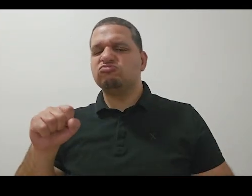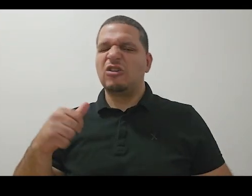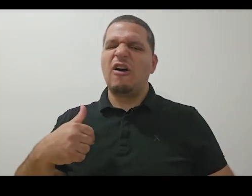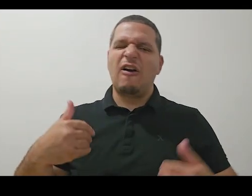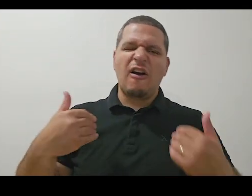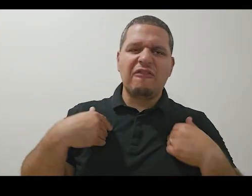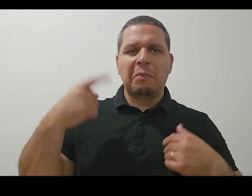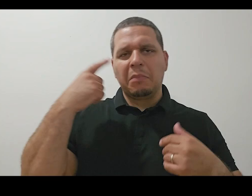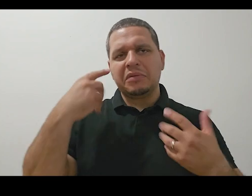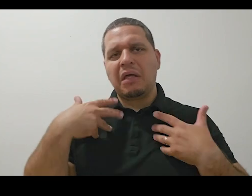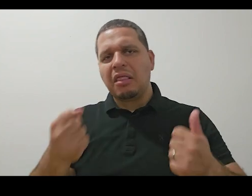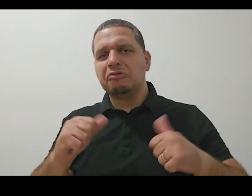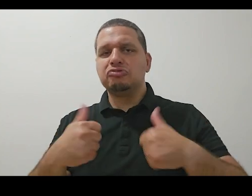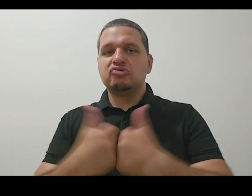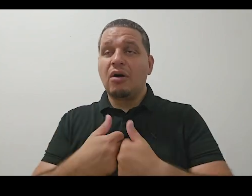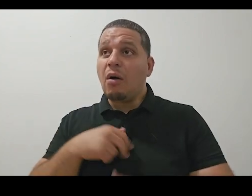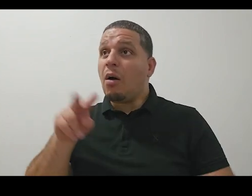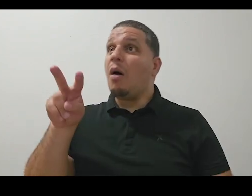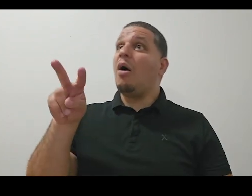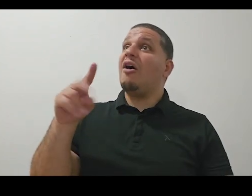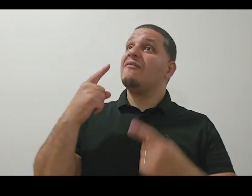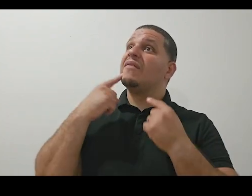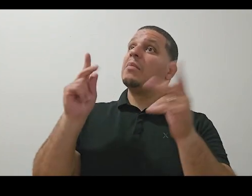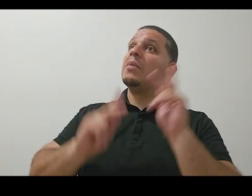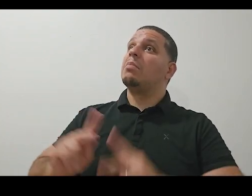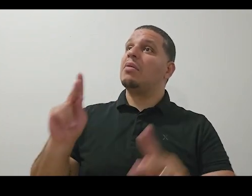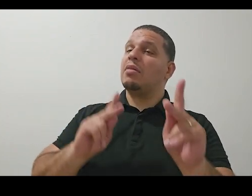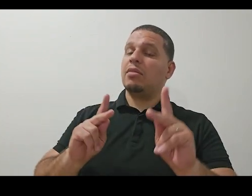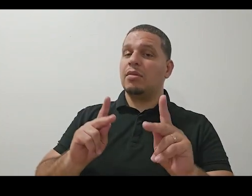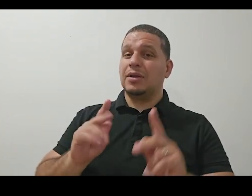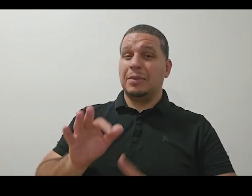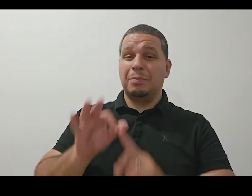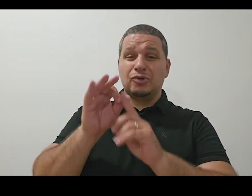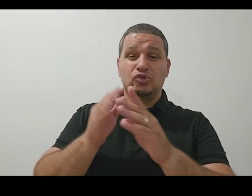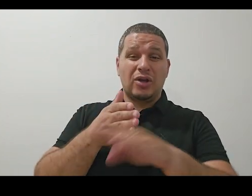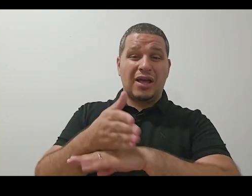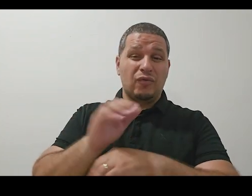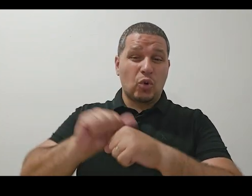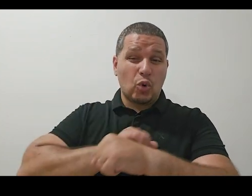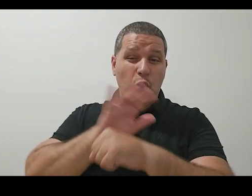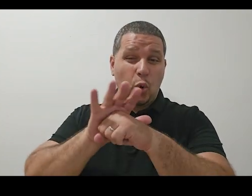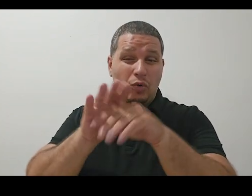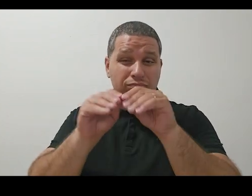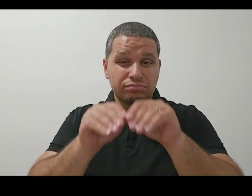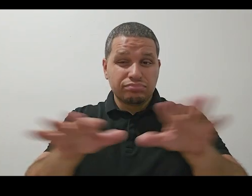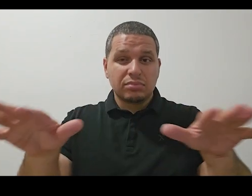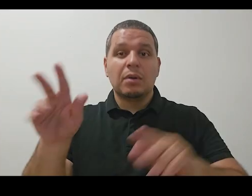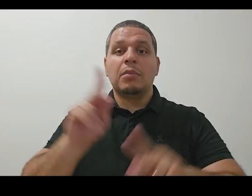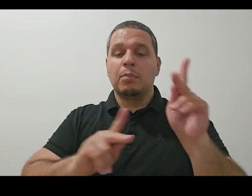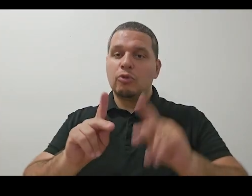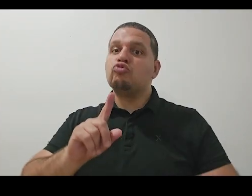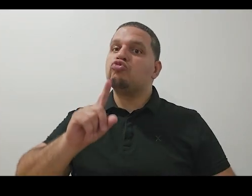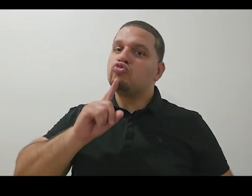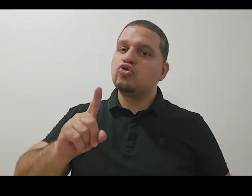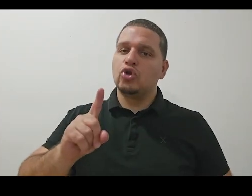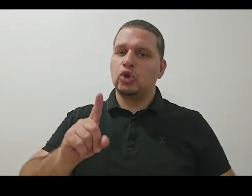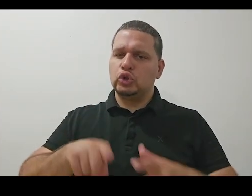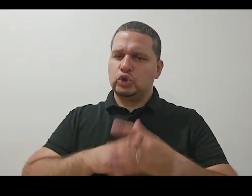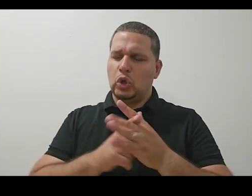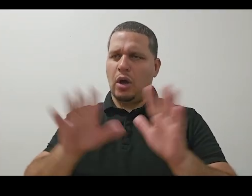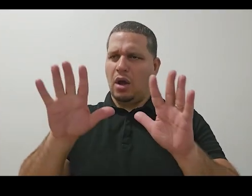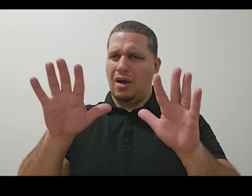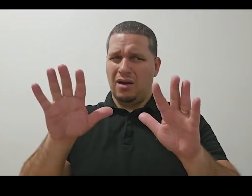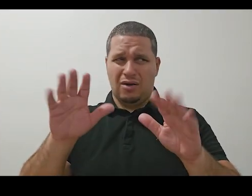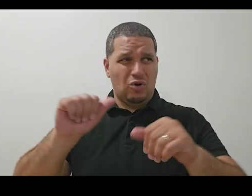with mental health challenges, and people, especially after COVID, people started really taking stock in their mental health,